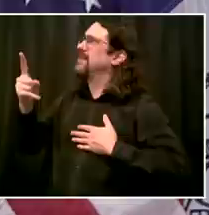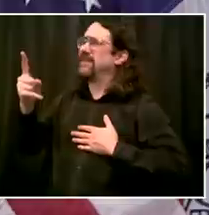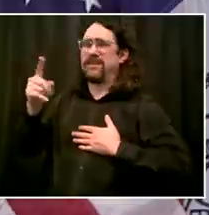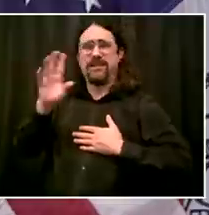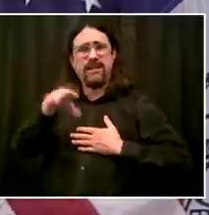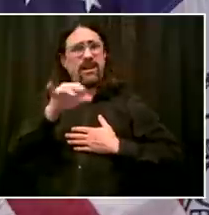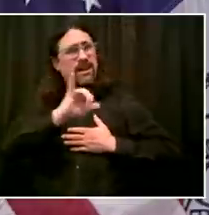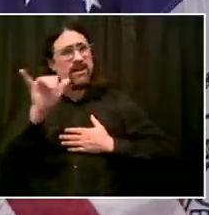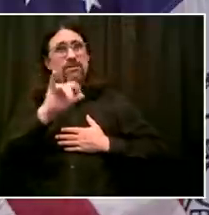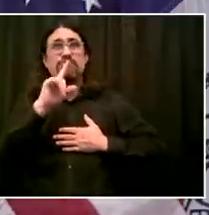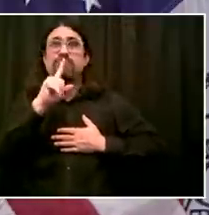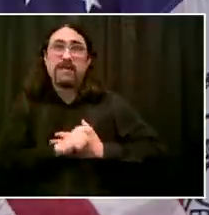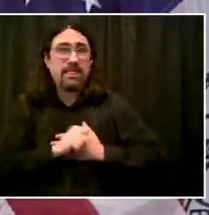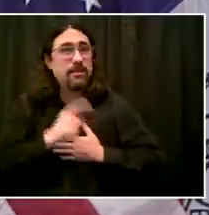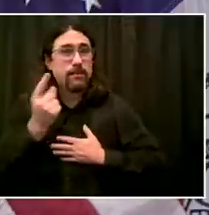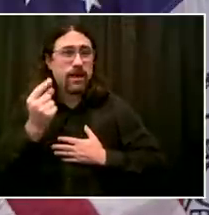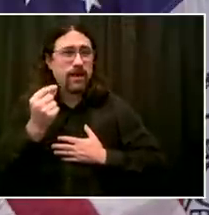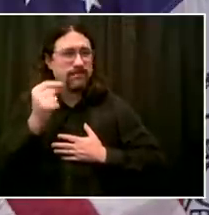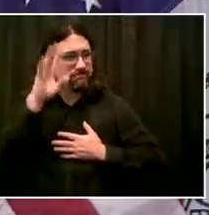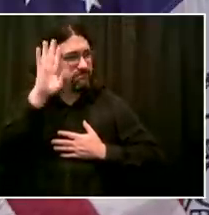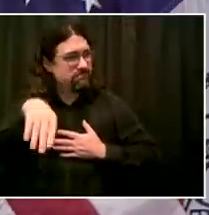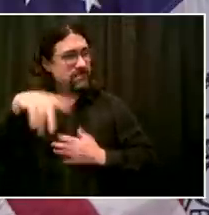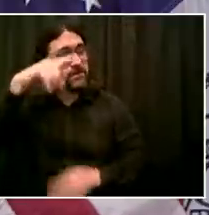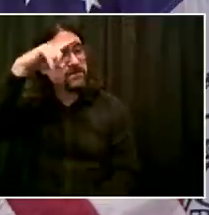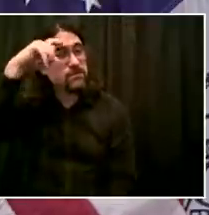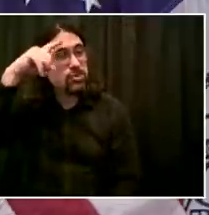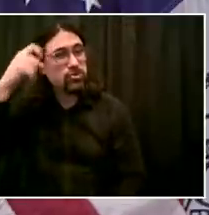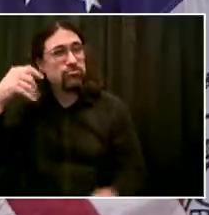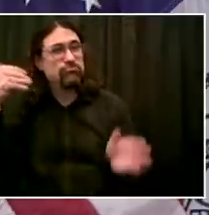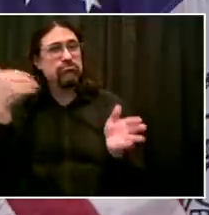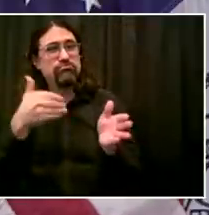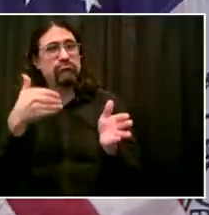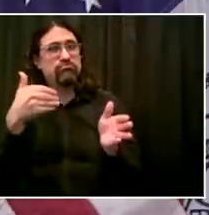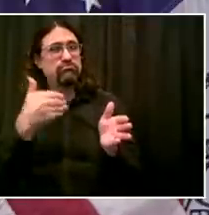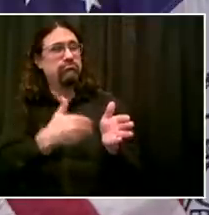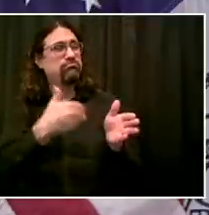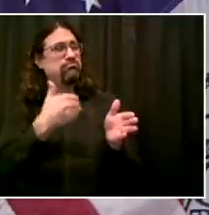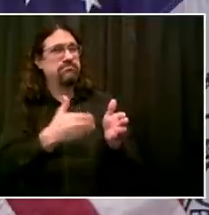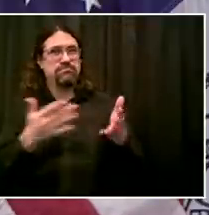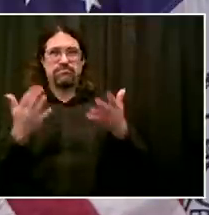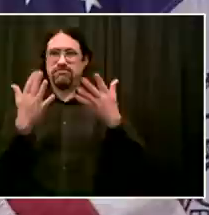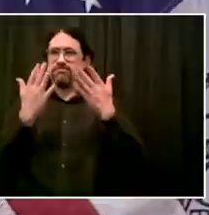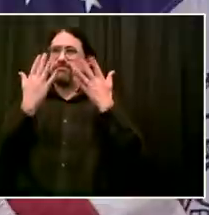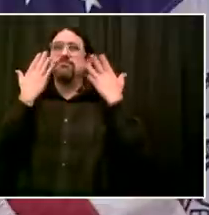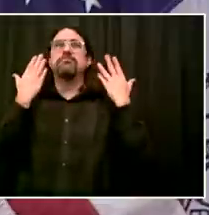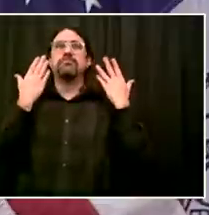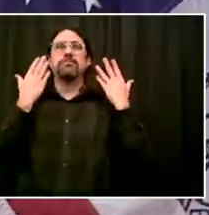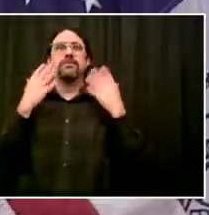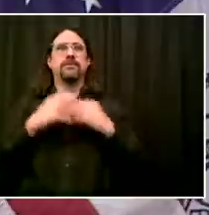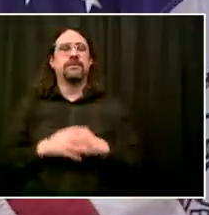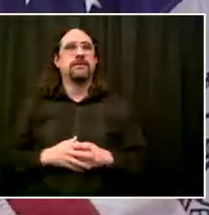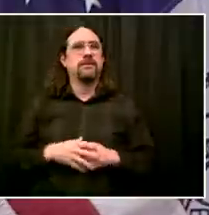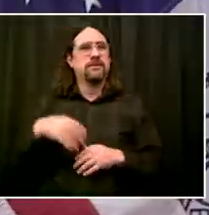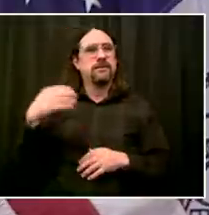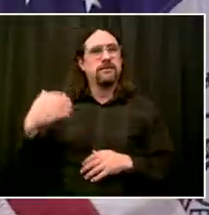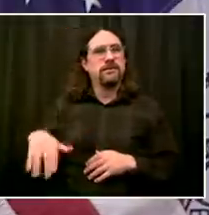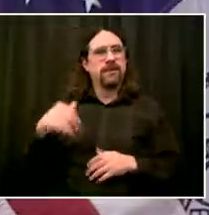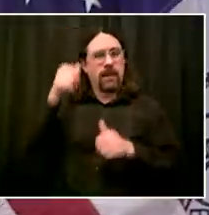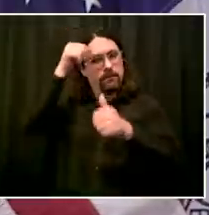Memorial Day weekend. So when we think of a normal summer, we think all the things we love to